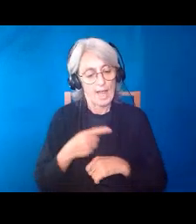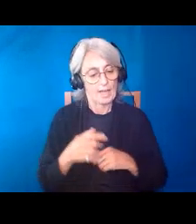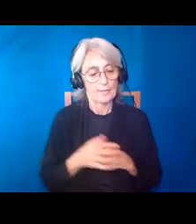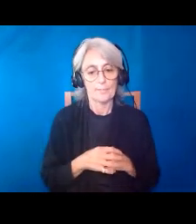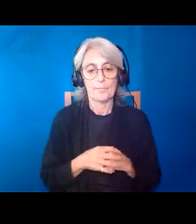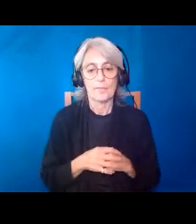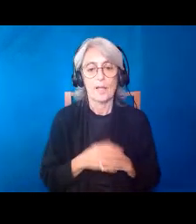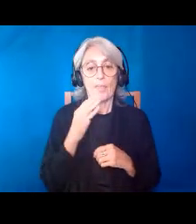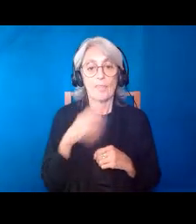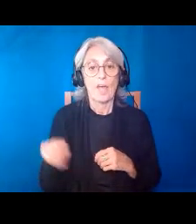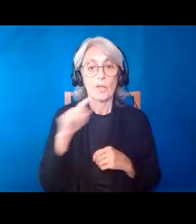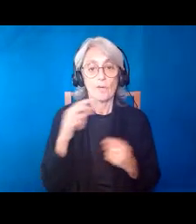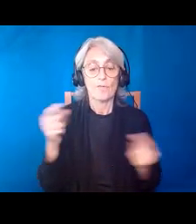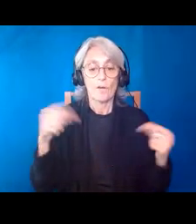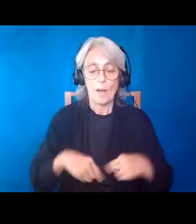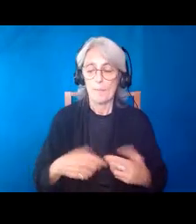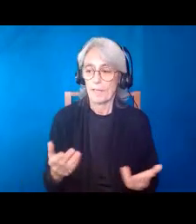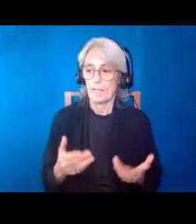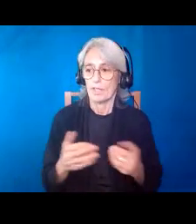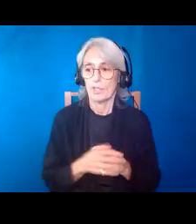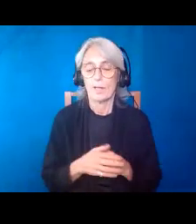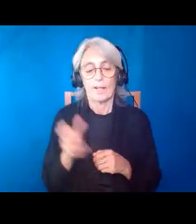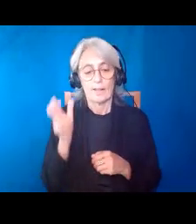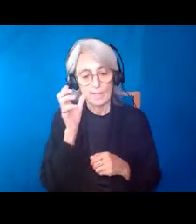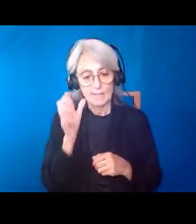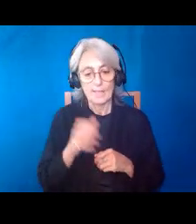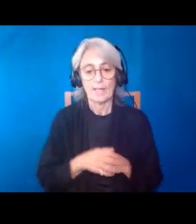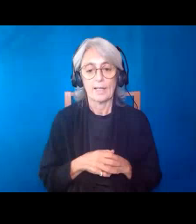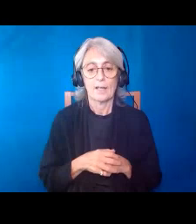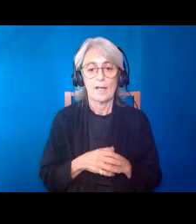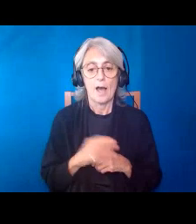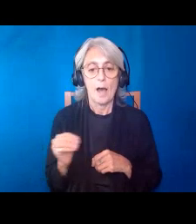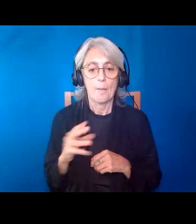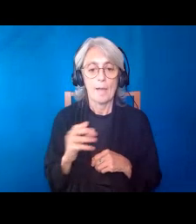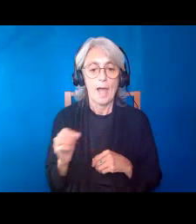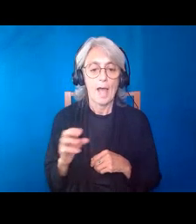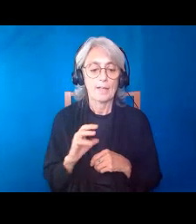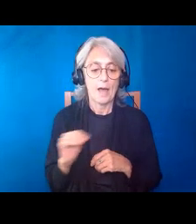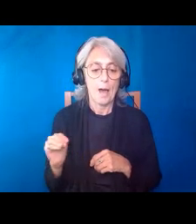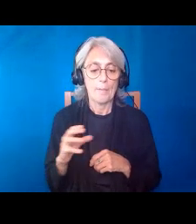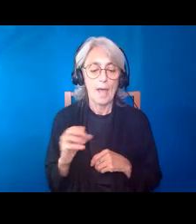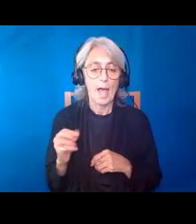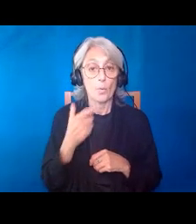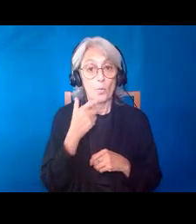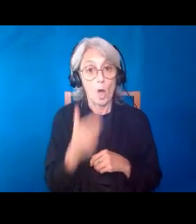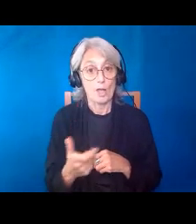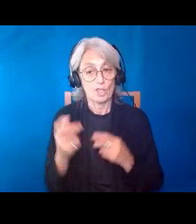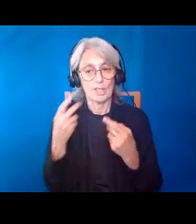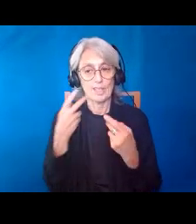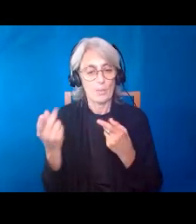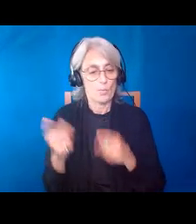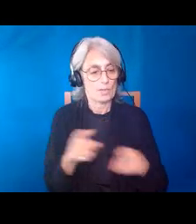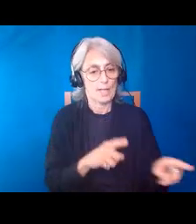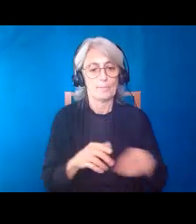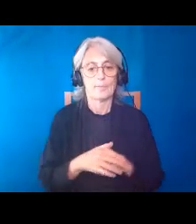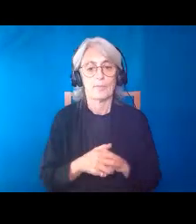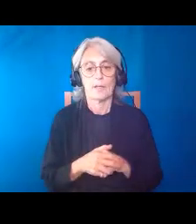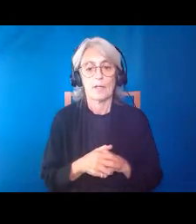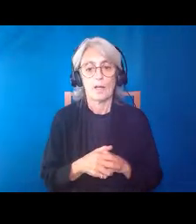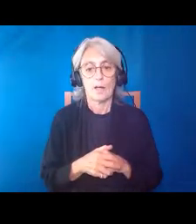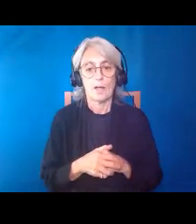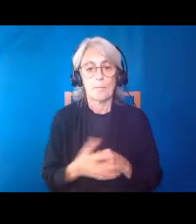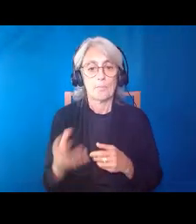for being here, for listening, and for watching also what is happening, and for being part of change here